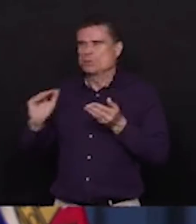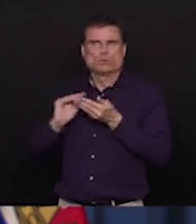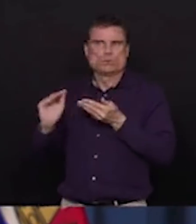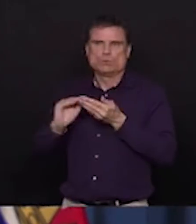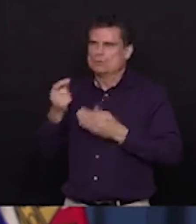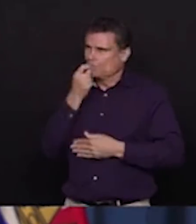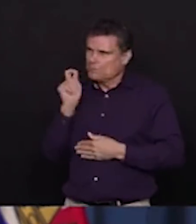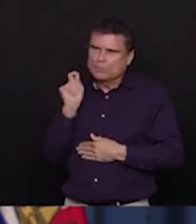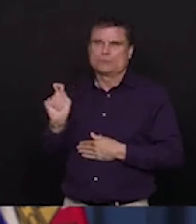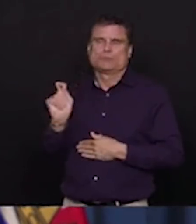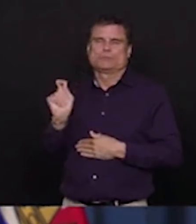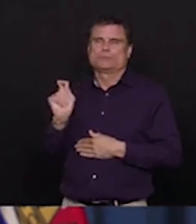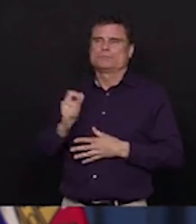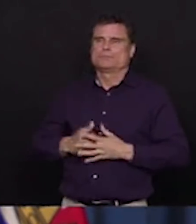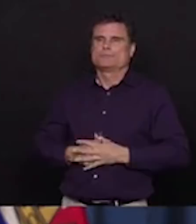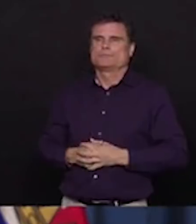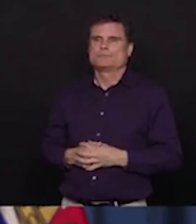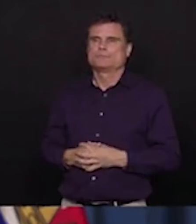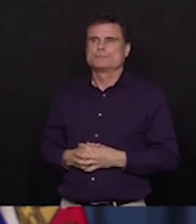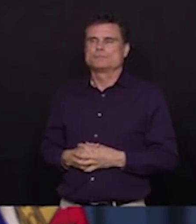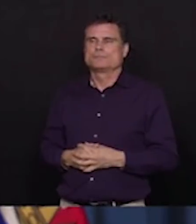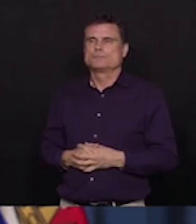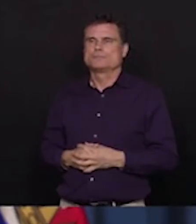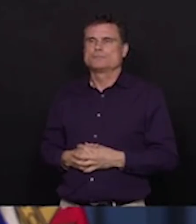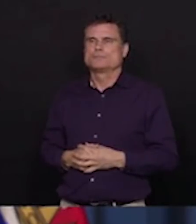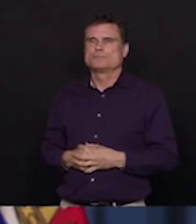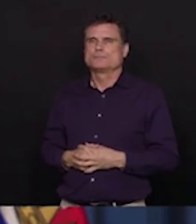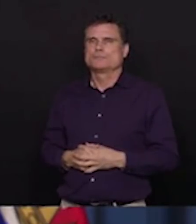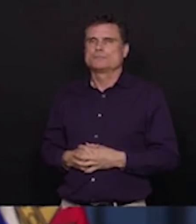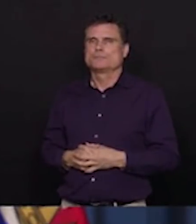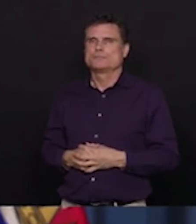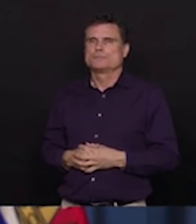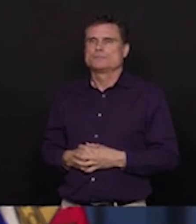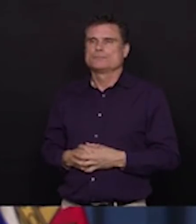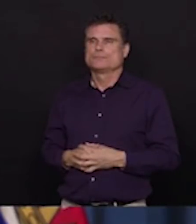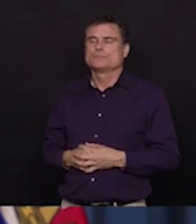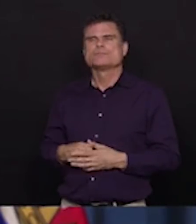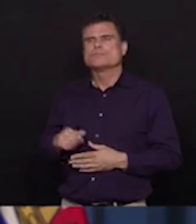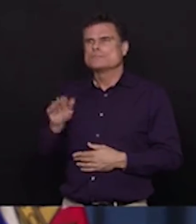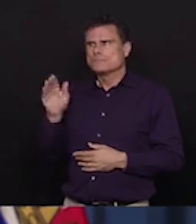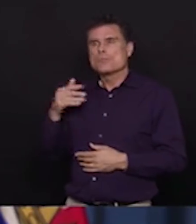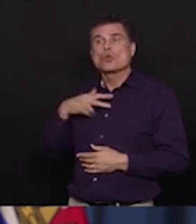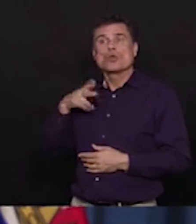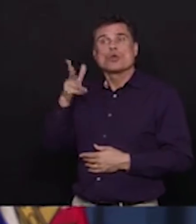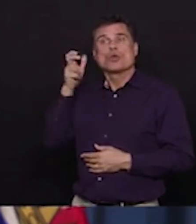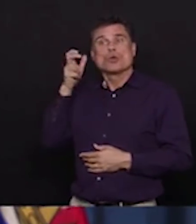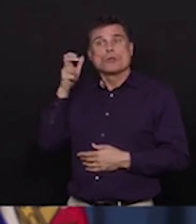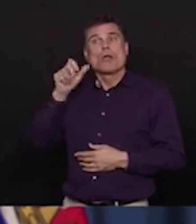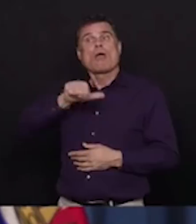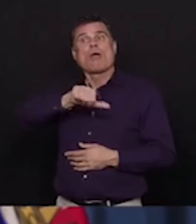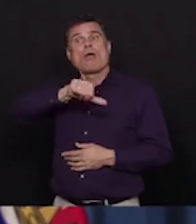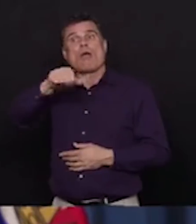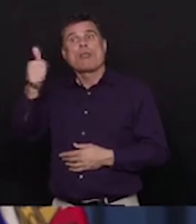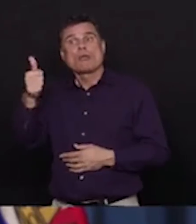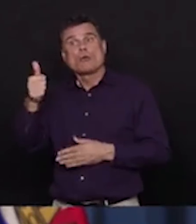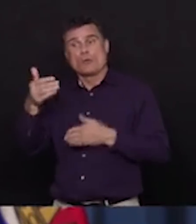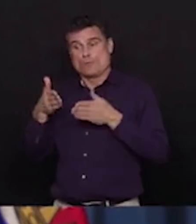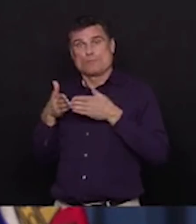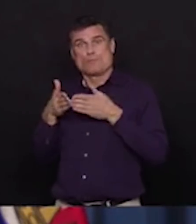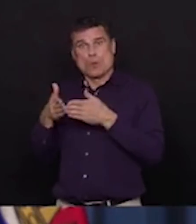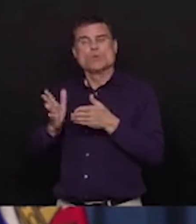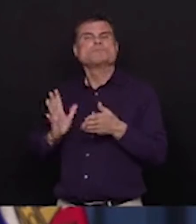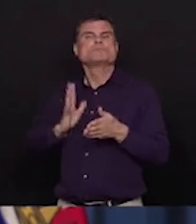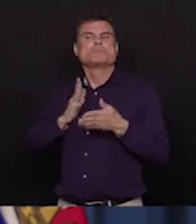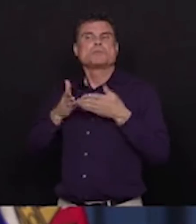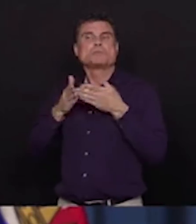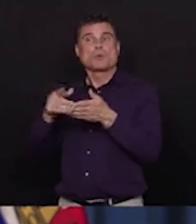other jurisdictions, of people from a cruise ship, we believe. And the Government of Canada, again, has engaged in extraordinary efforts to help